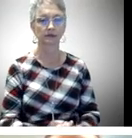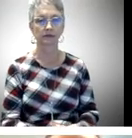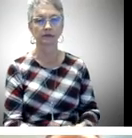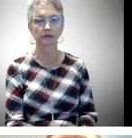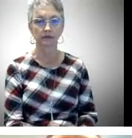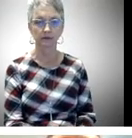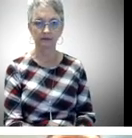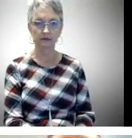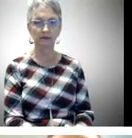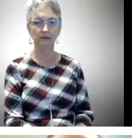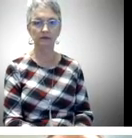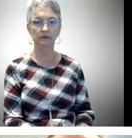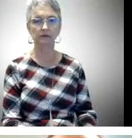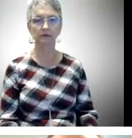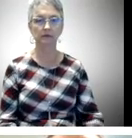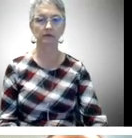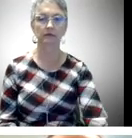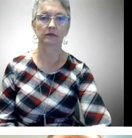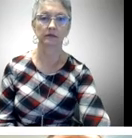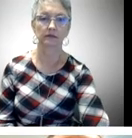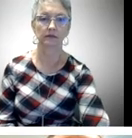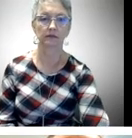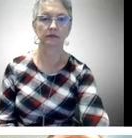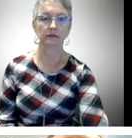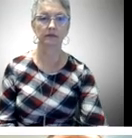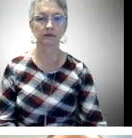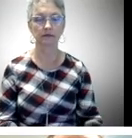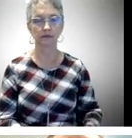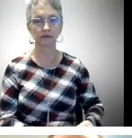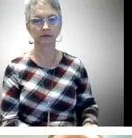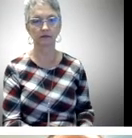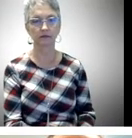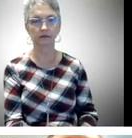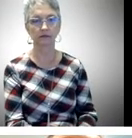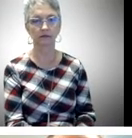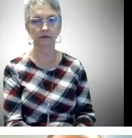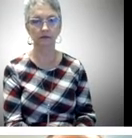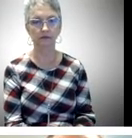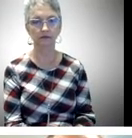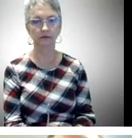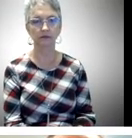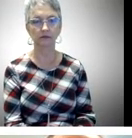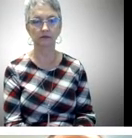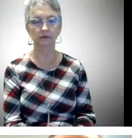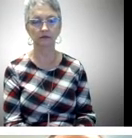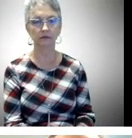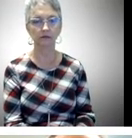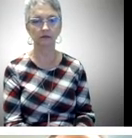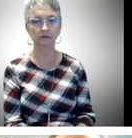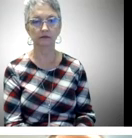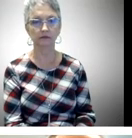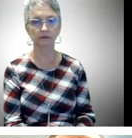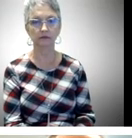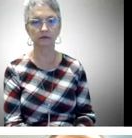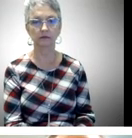instituted, that in a guardianship, that when an applicant, meaning the person filing for a guardianship, has